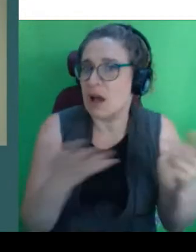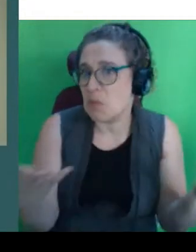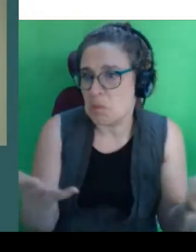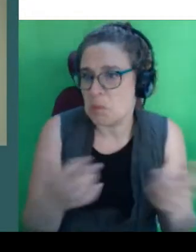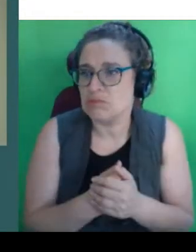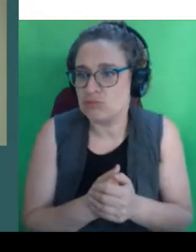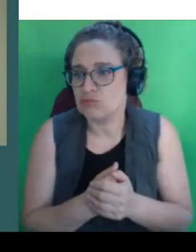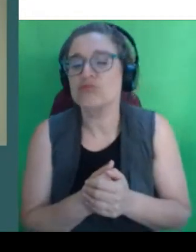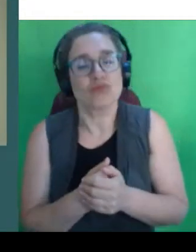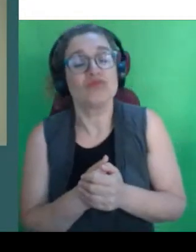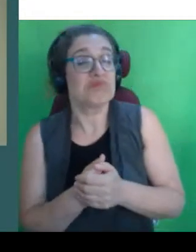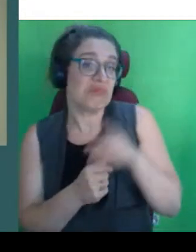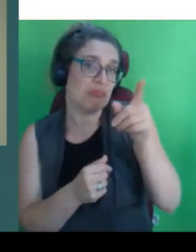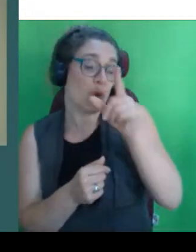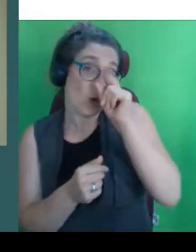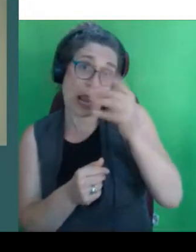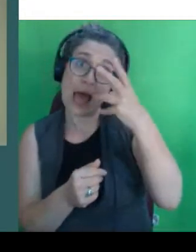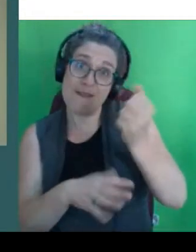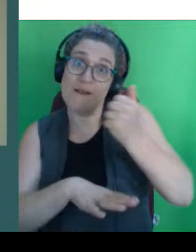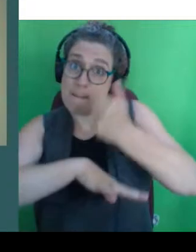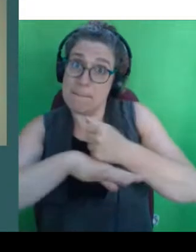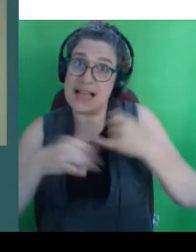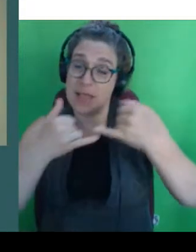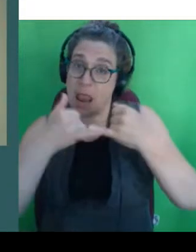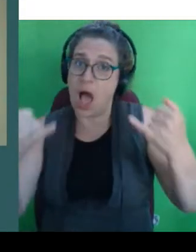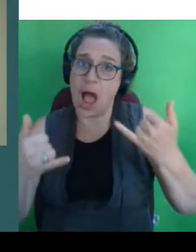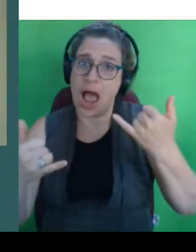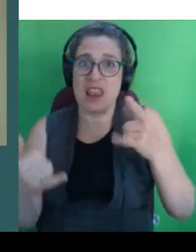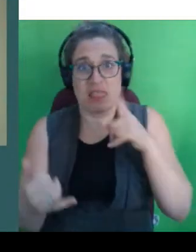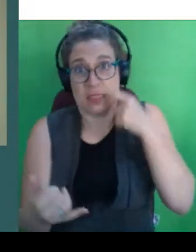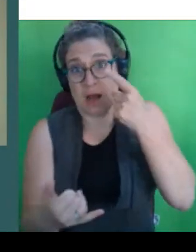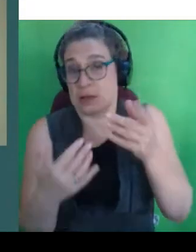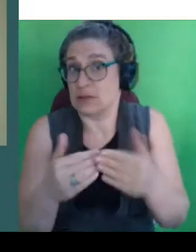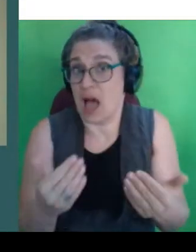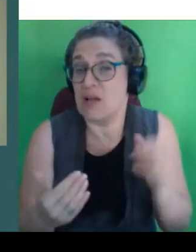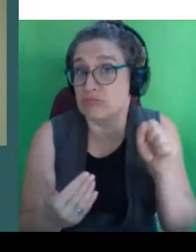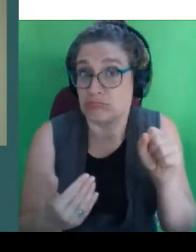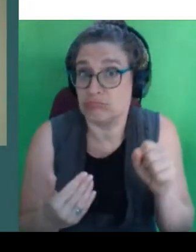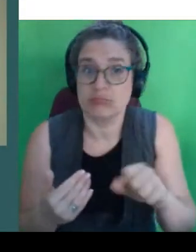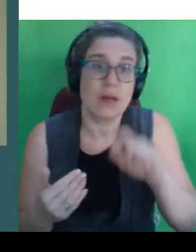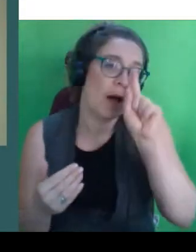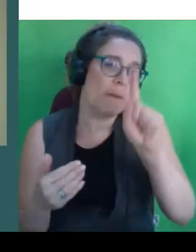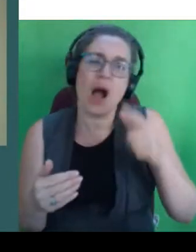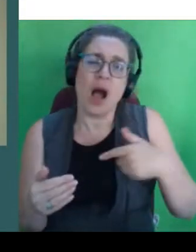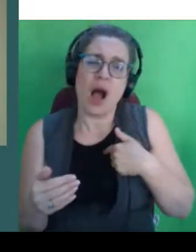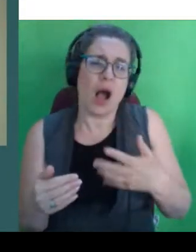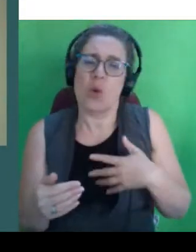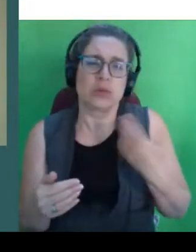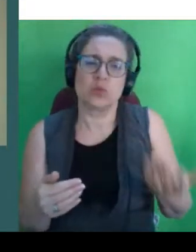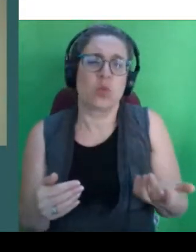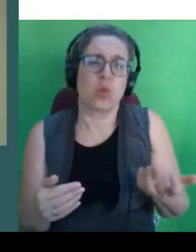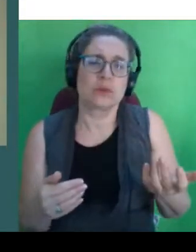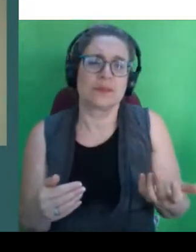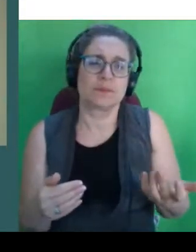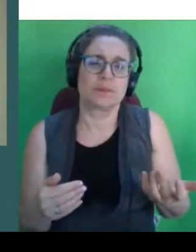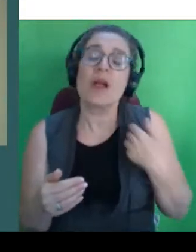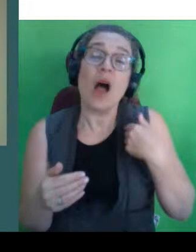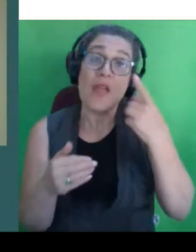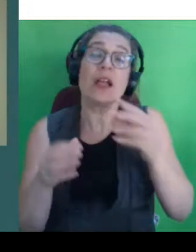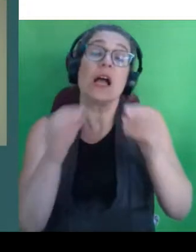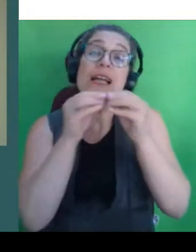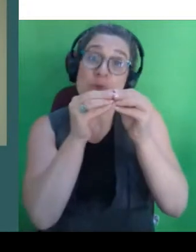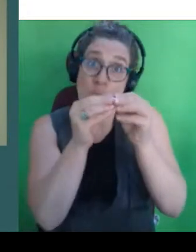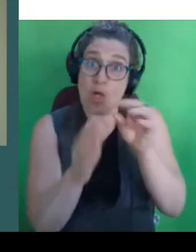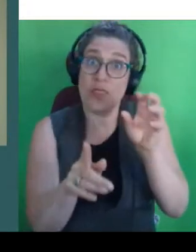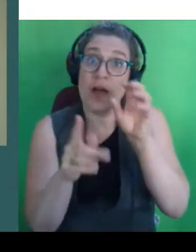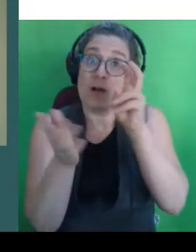done at more than 20 the next day, but yes, I wouldn't want, so I think capture them, because you